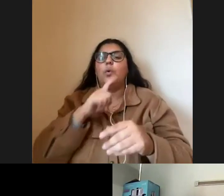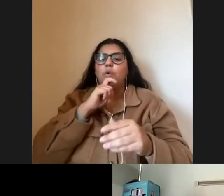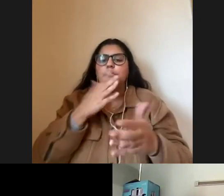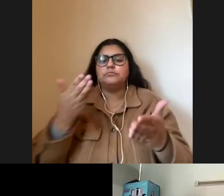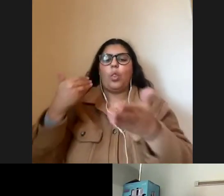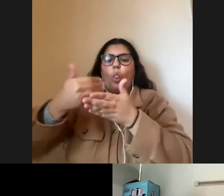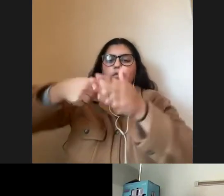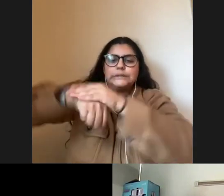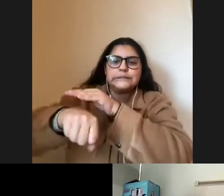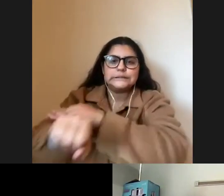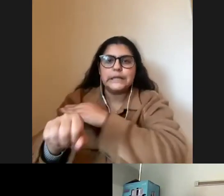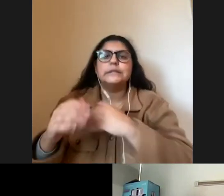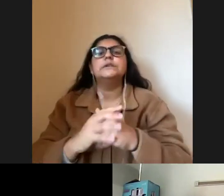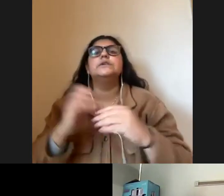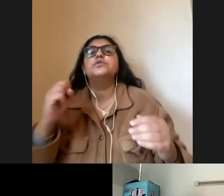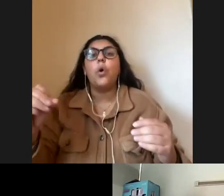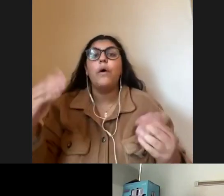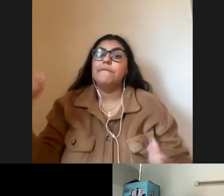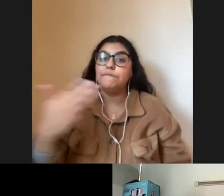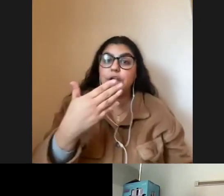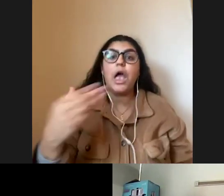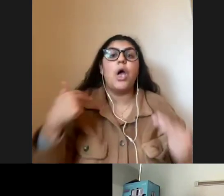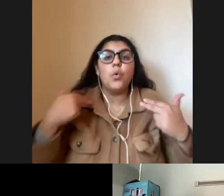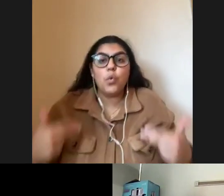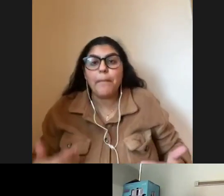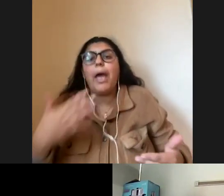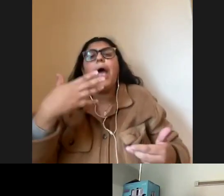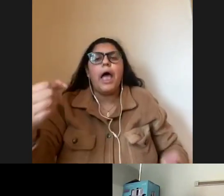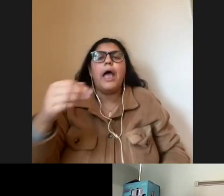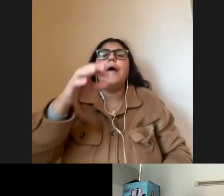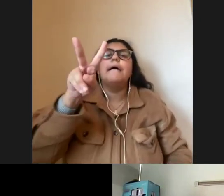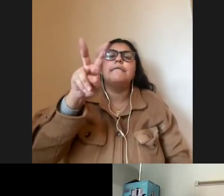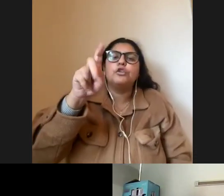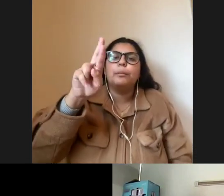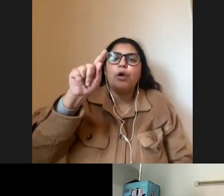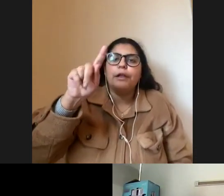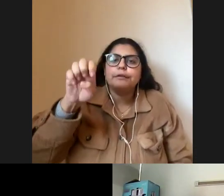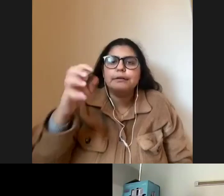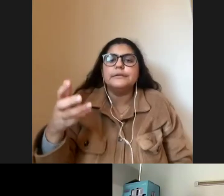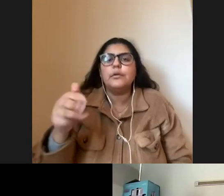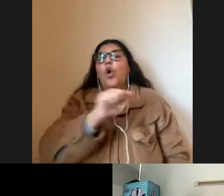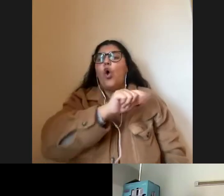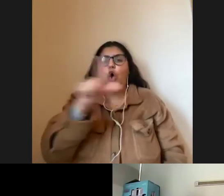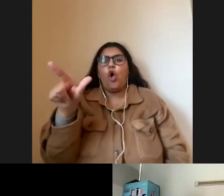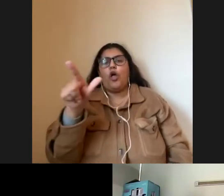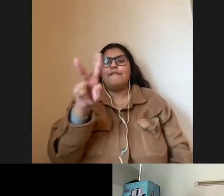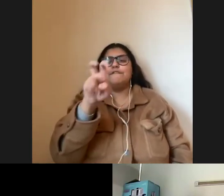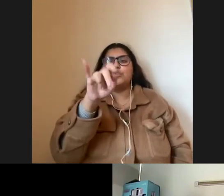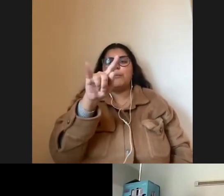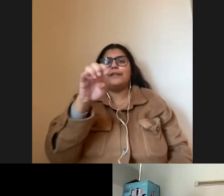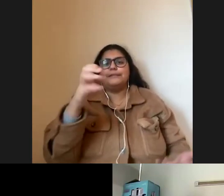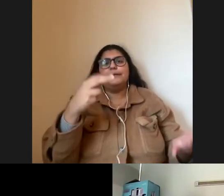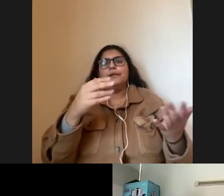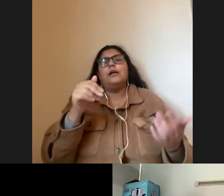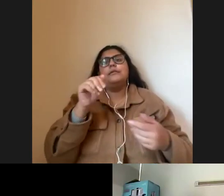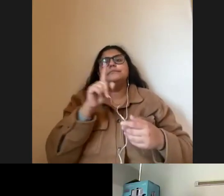And the interesting thing about fish and humans and vertebrates in general is that all vertebrates are effectively fish. There are no characteristics